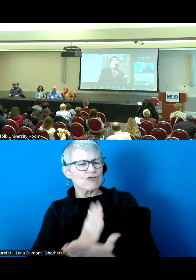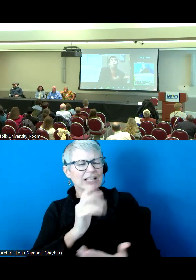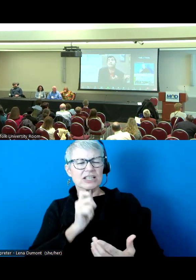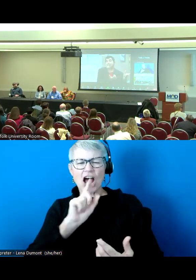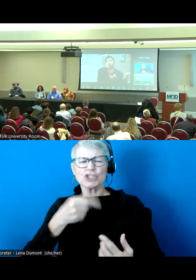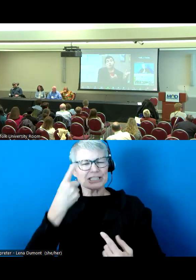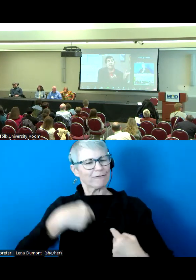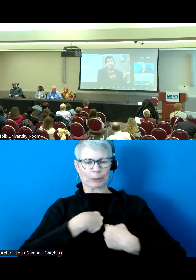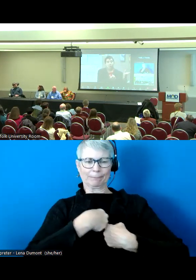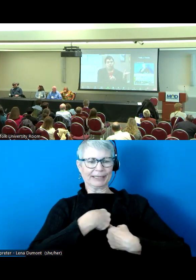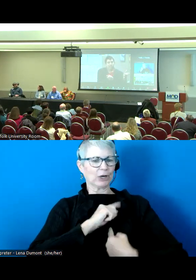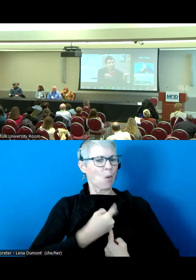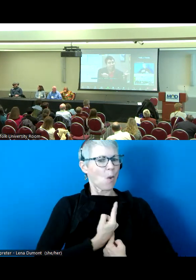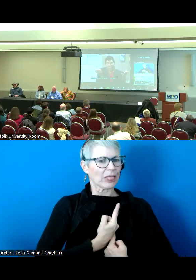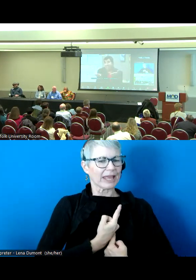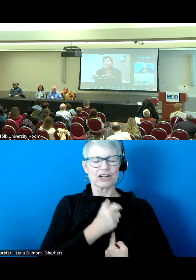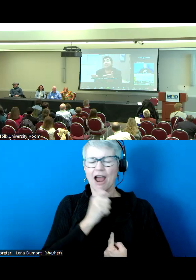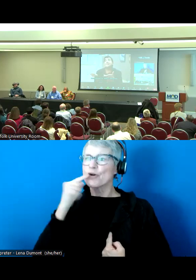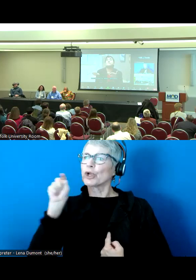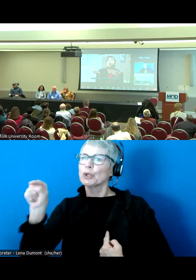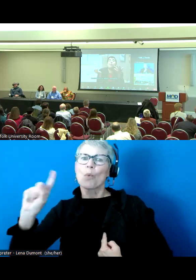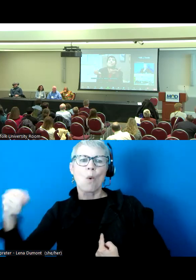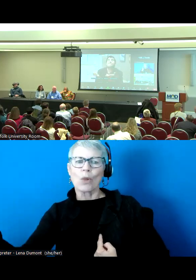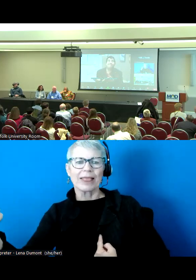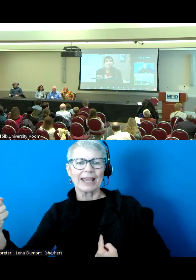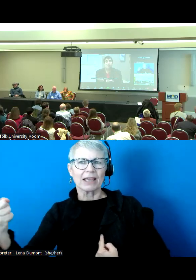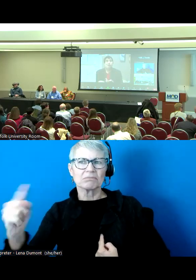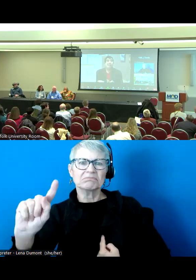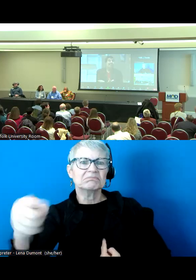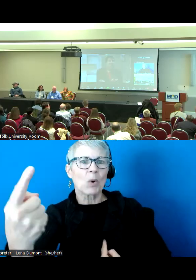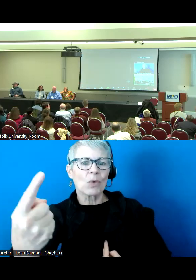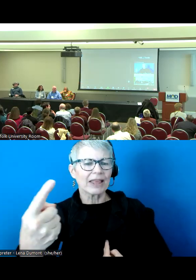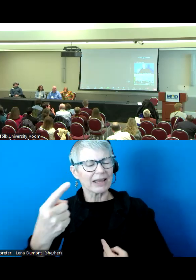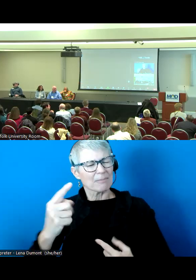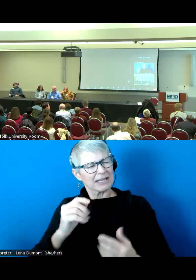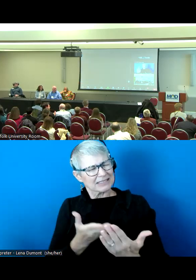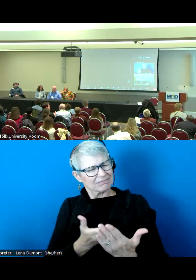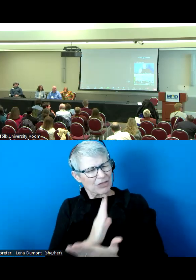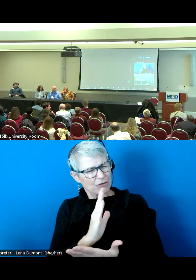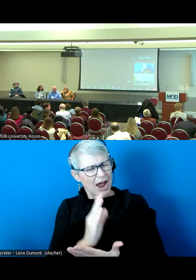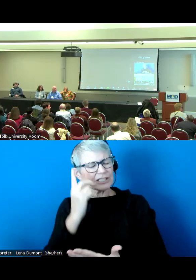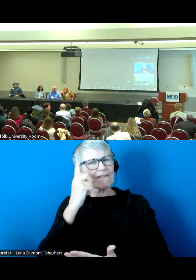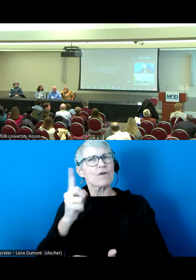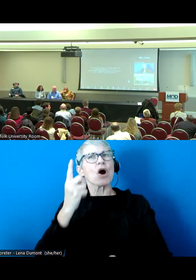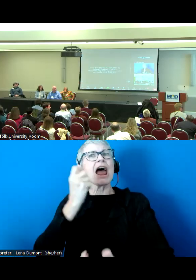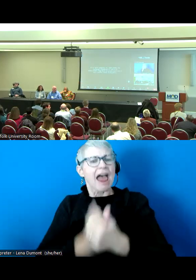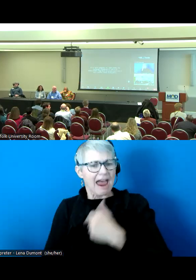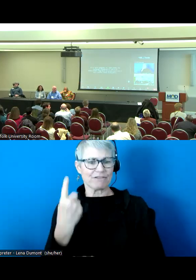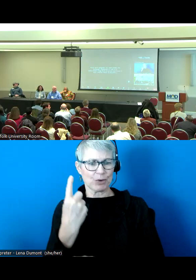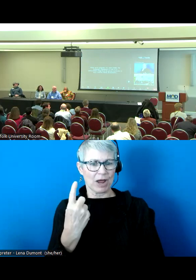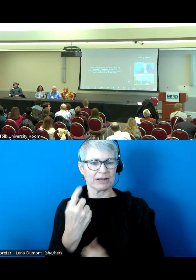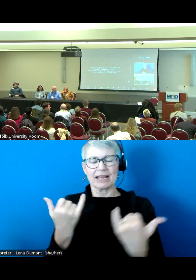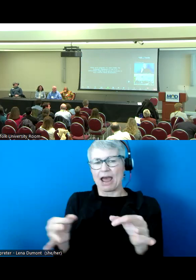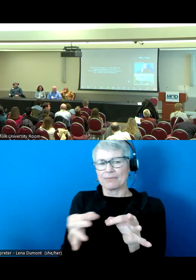or Joanne. It's actually about everyone. While much progress has been made,